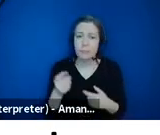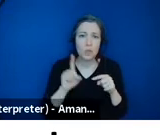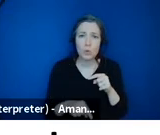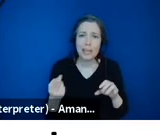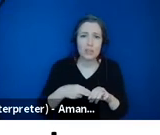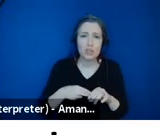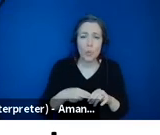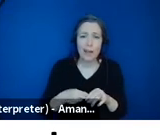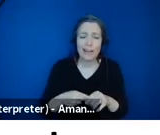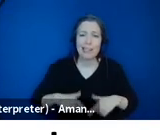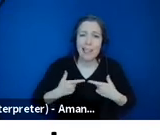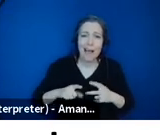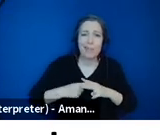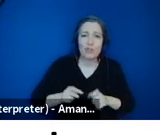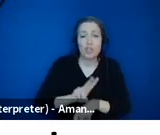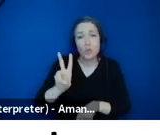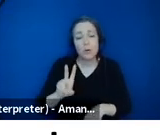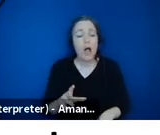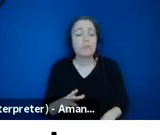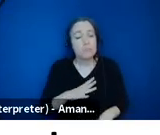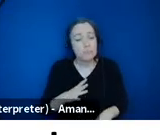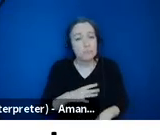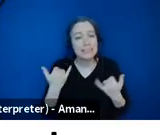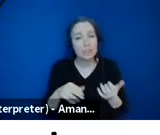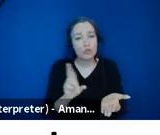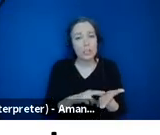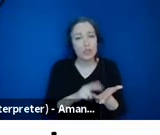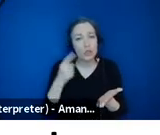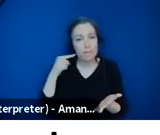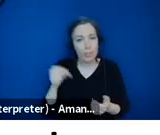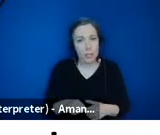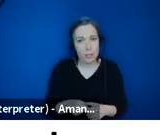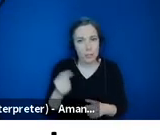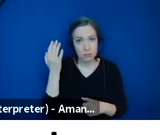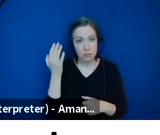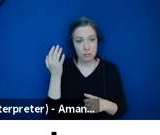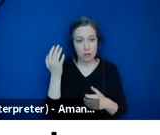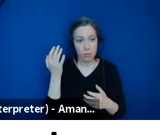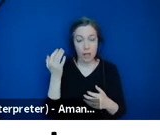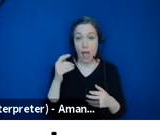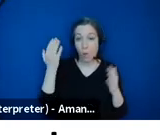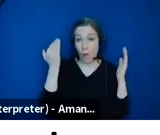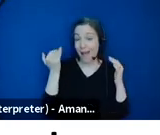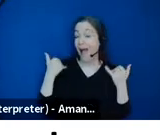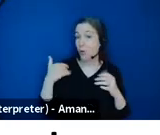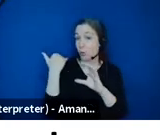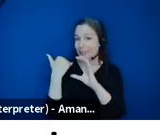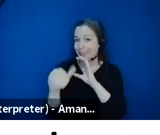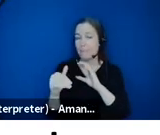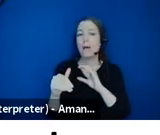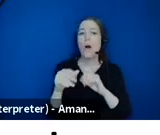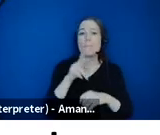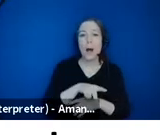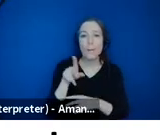starts at 2pm I do recommend that you go ahead and register for the event. I will send the PowerPoint slides which will include